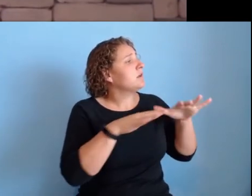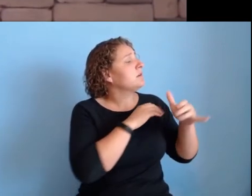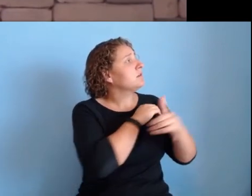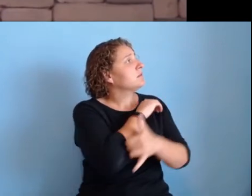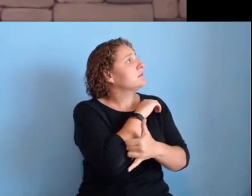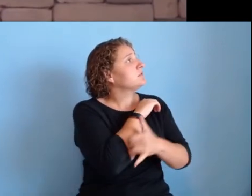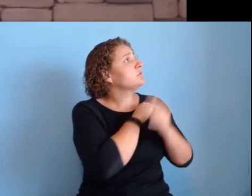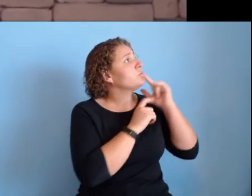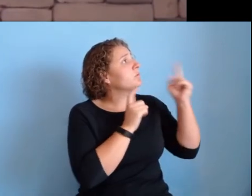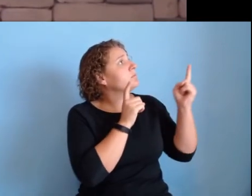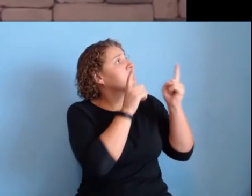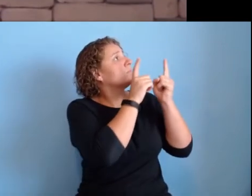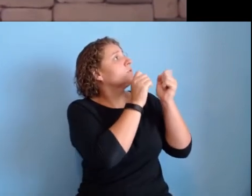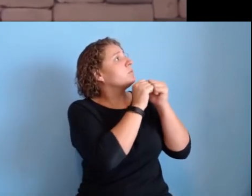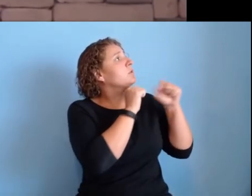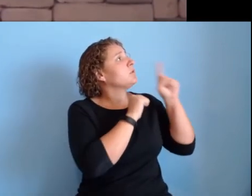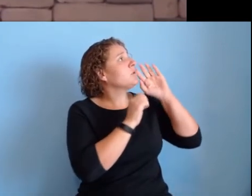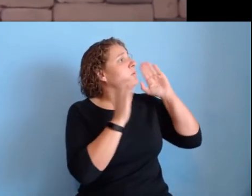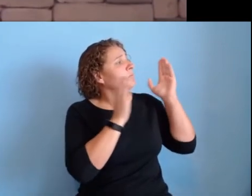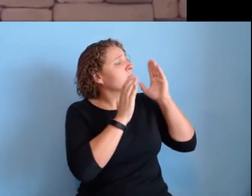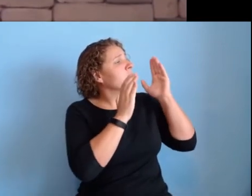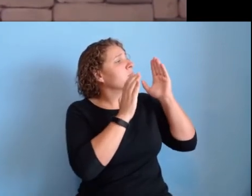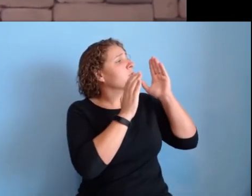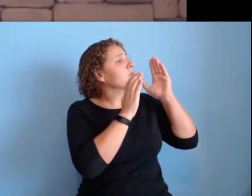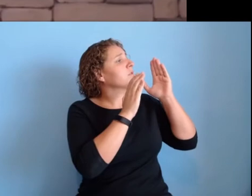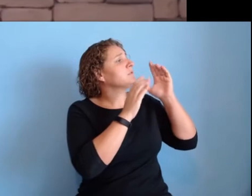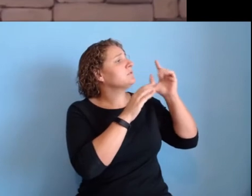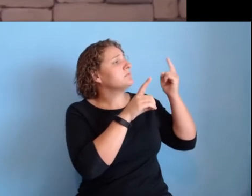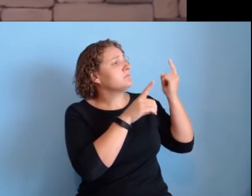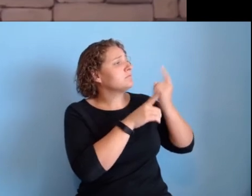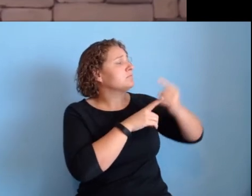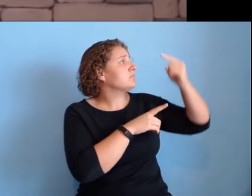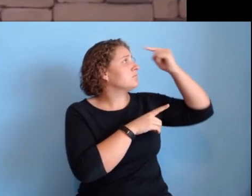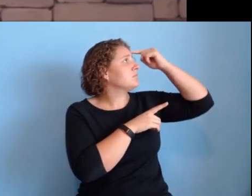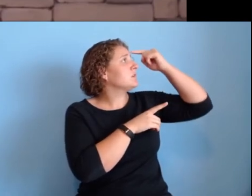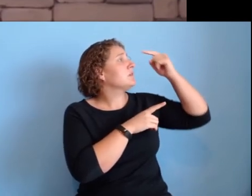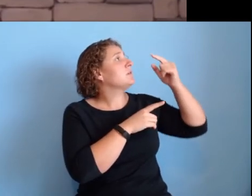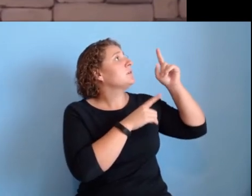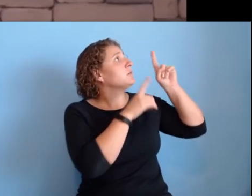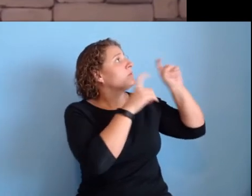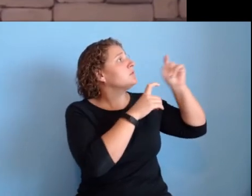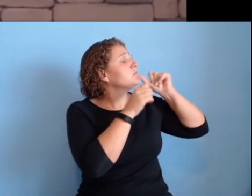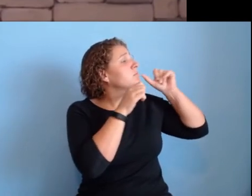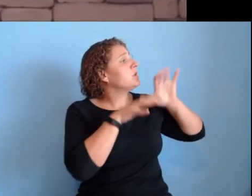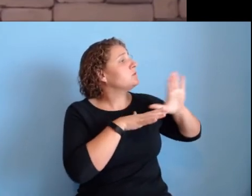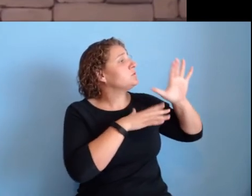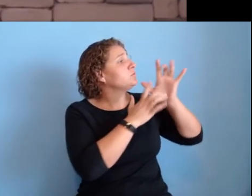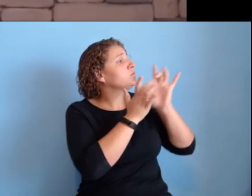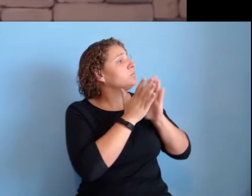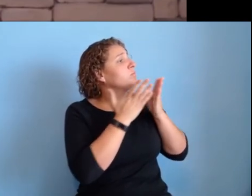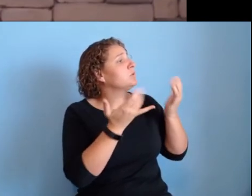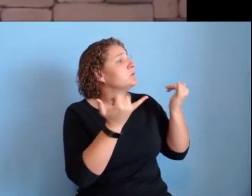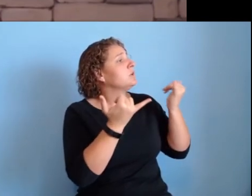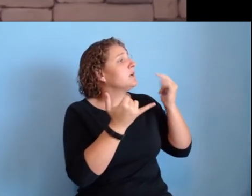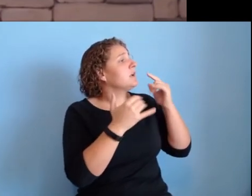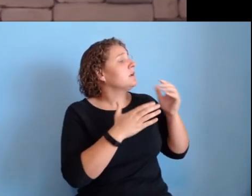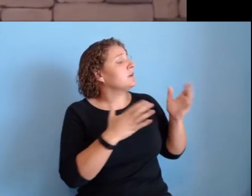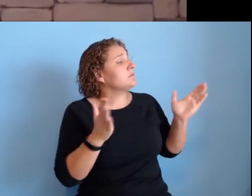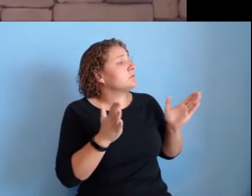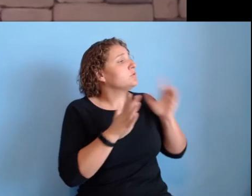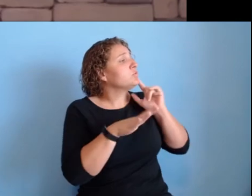That is a country we might be back in our right mind. We ask you to bless your word today, Lord, and strengthen us in our walk with you. In Jesus' name,